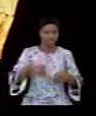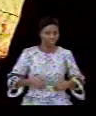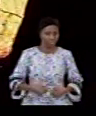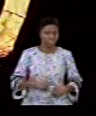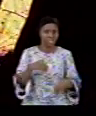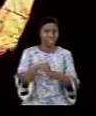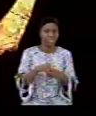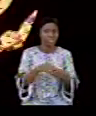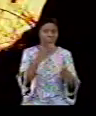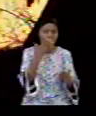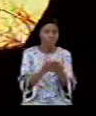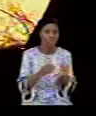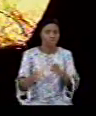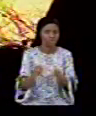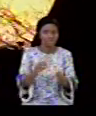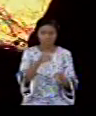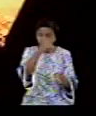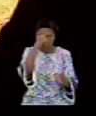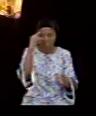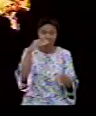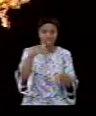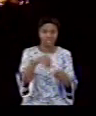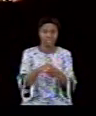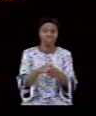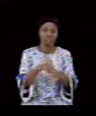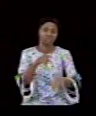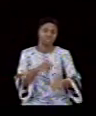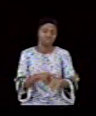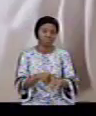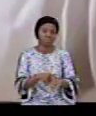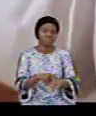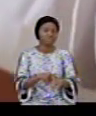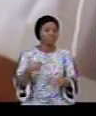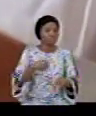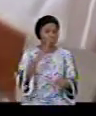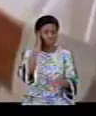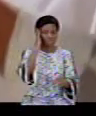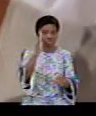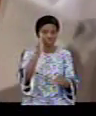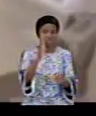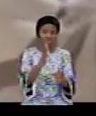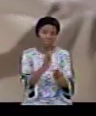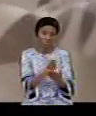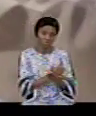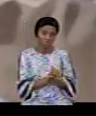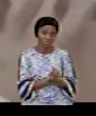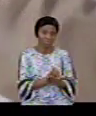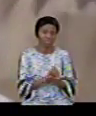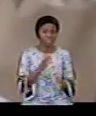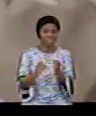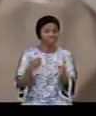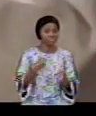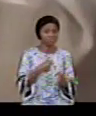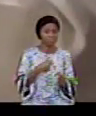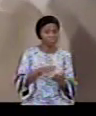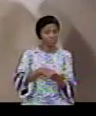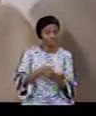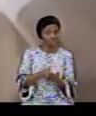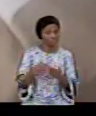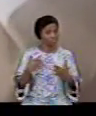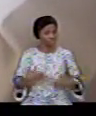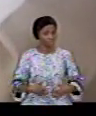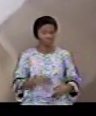for in due season we shall reap if we face not as we therefore have opportunity